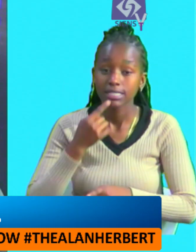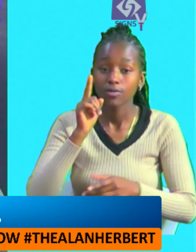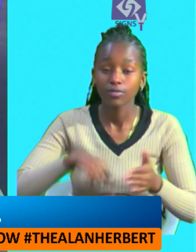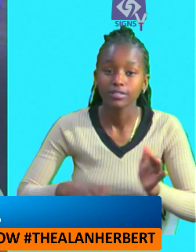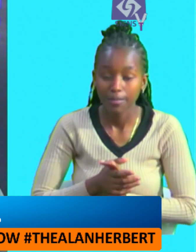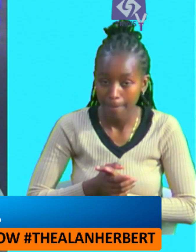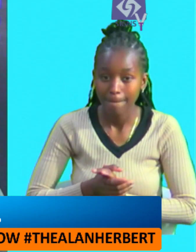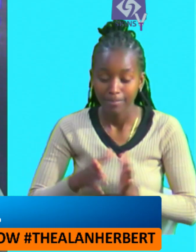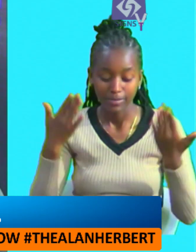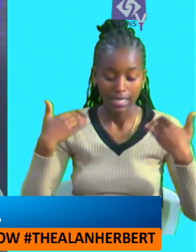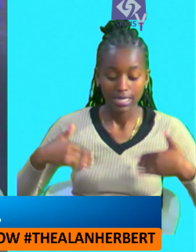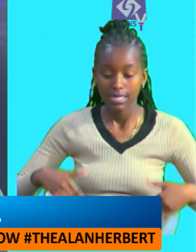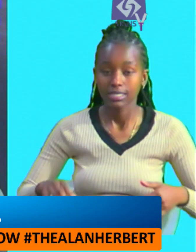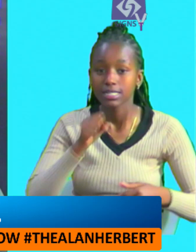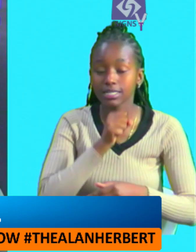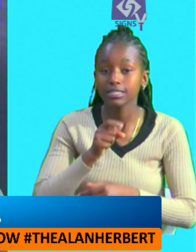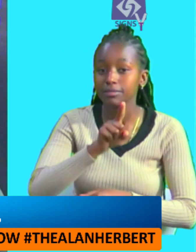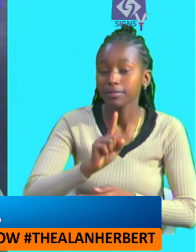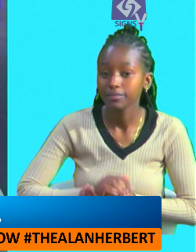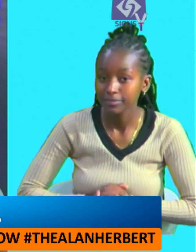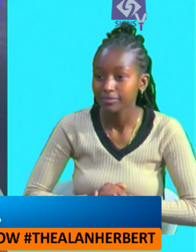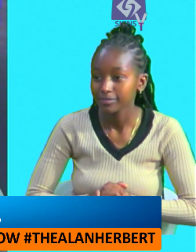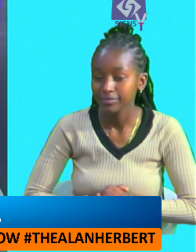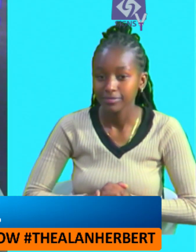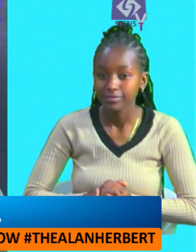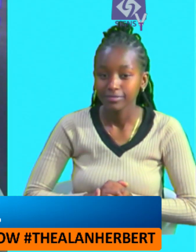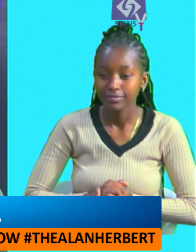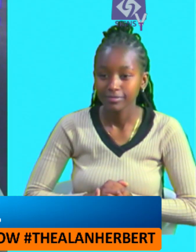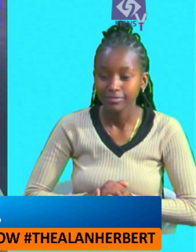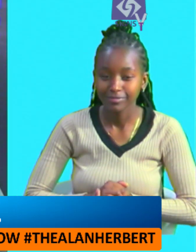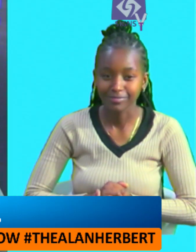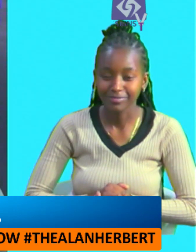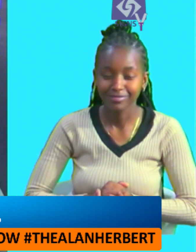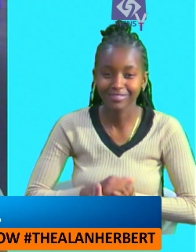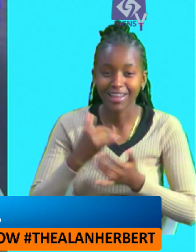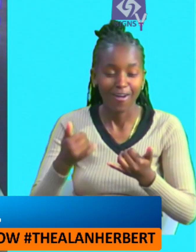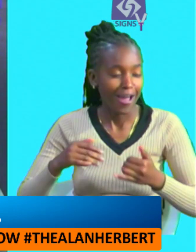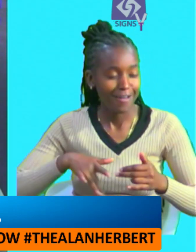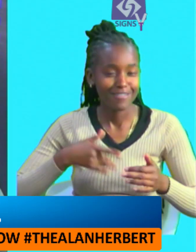like but then mama ananikumbusha kumbuka hawa ni watoto sister.